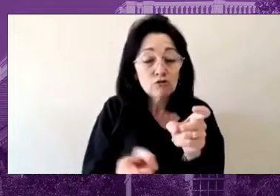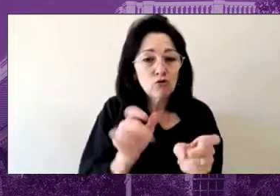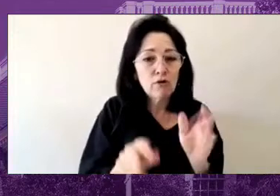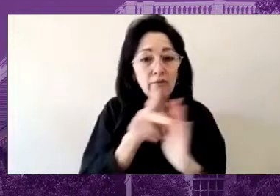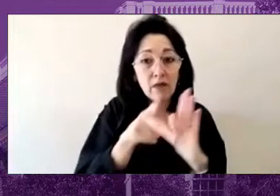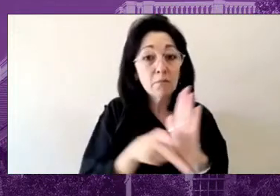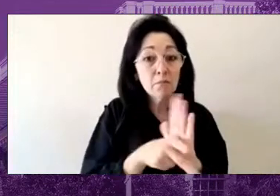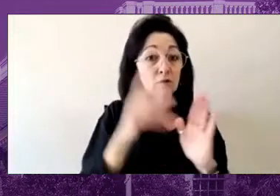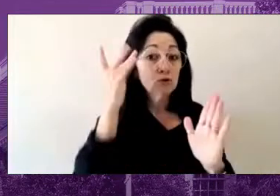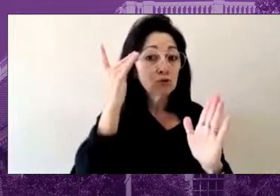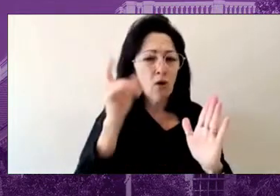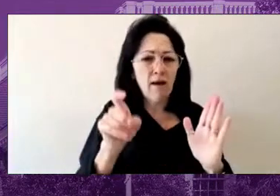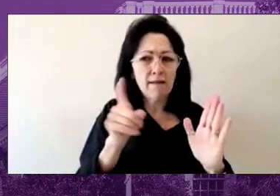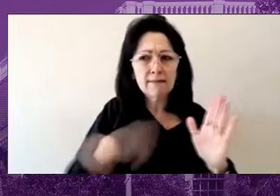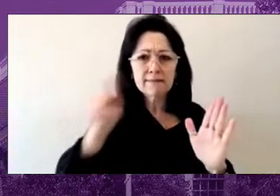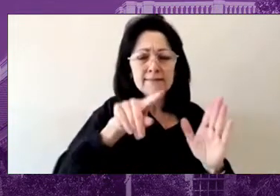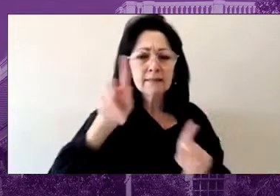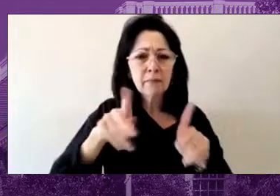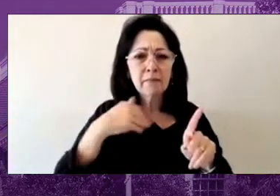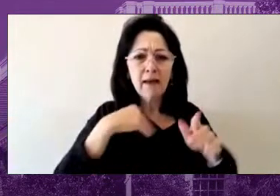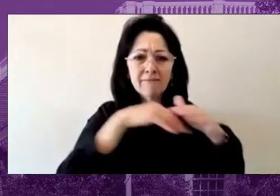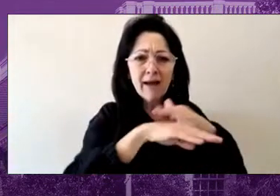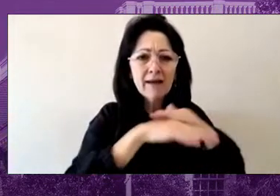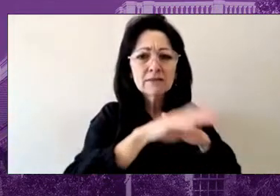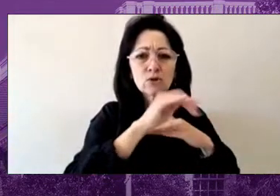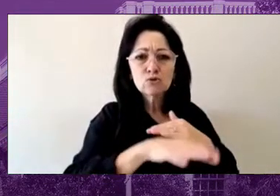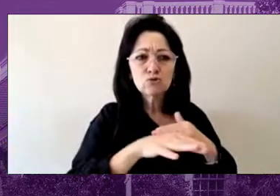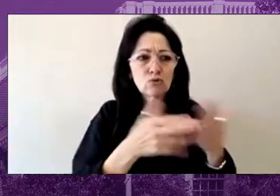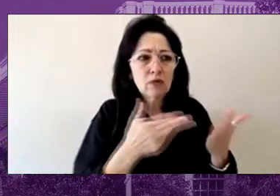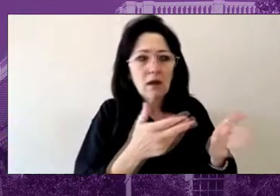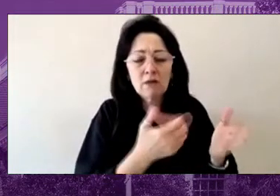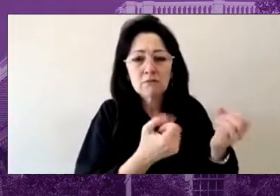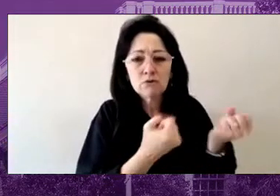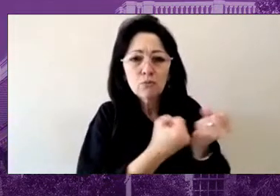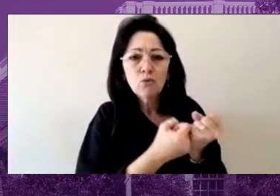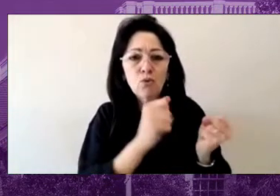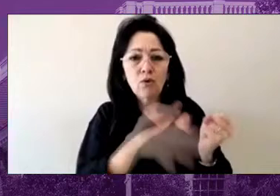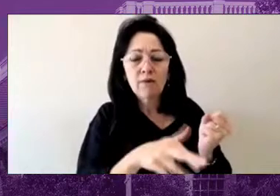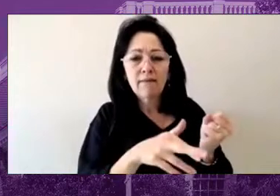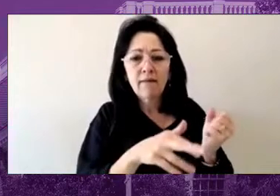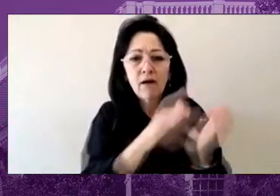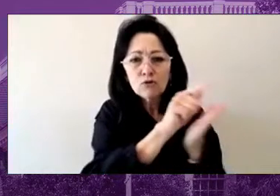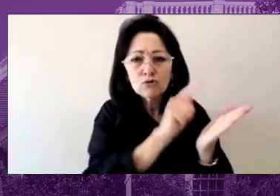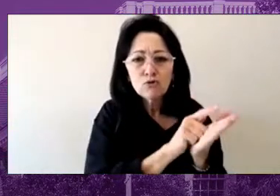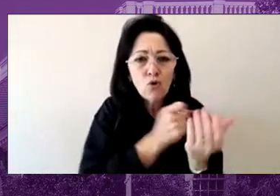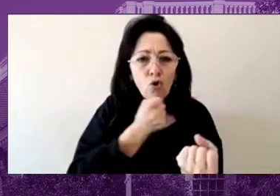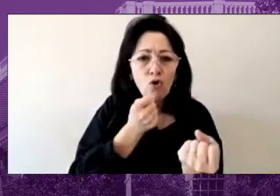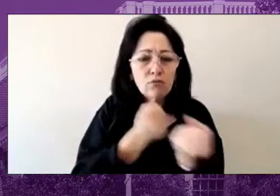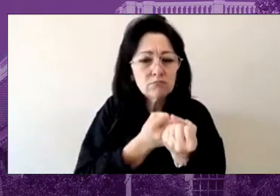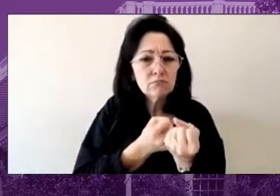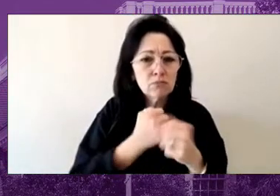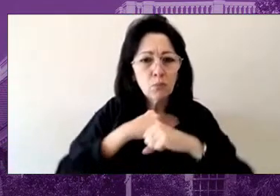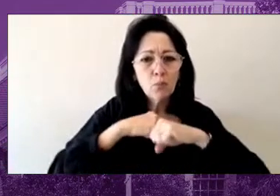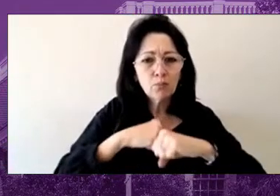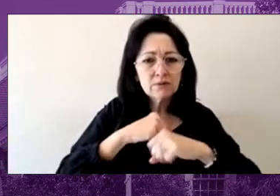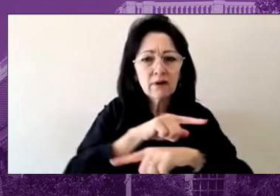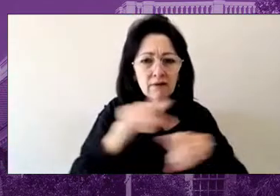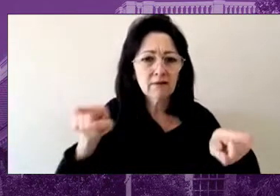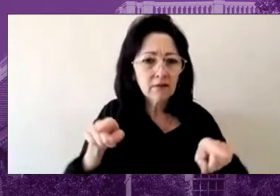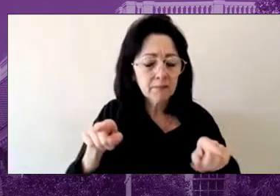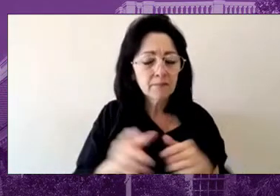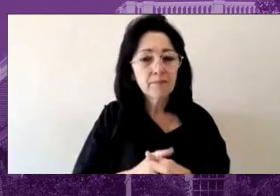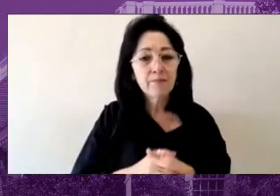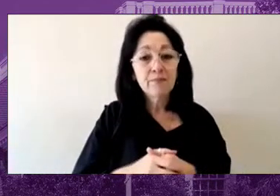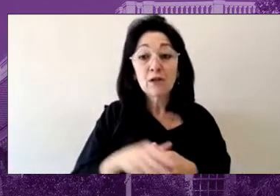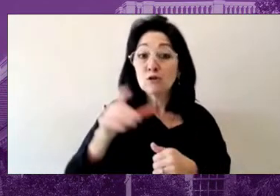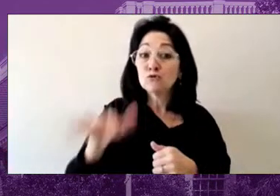access justice. These efforts undoubtedly led to many survivors obtaining the legal relief the court from the court to